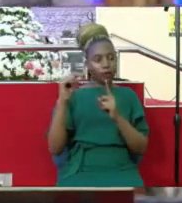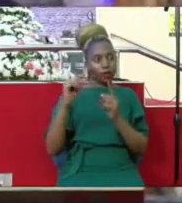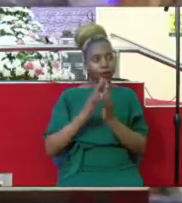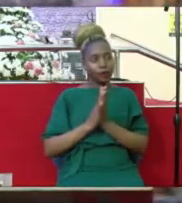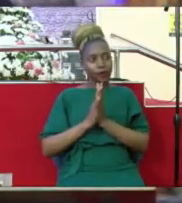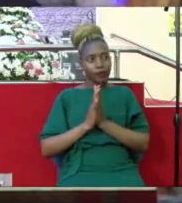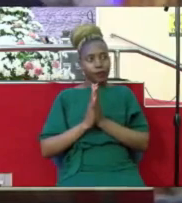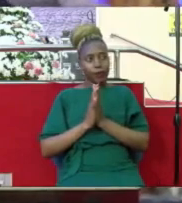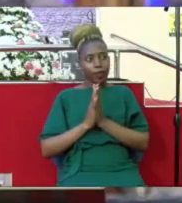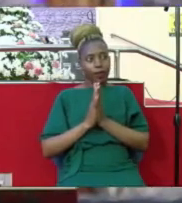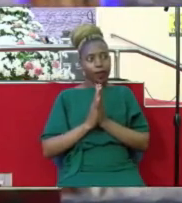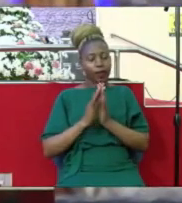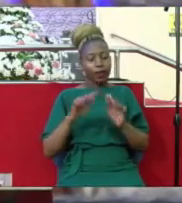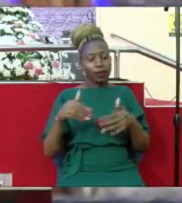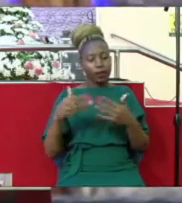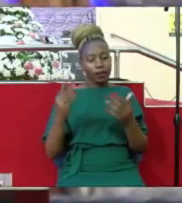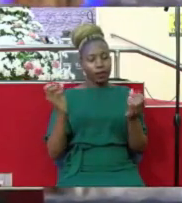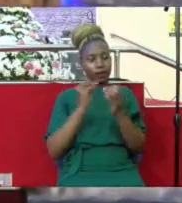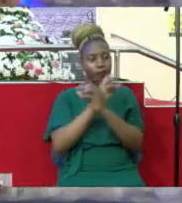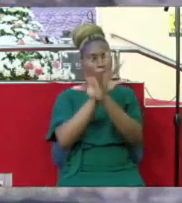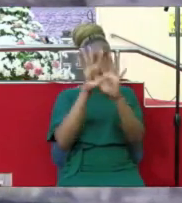will bring forth light.